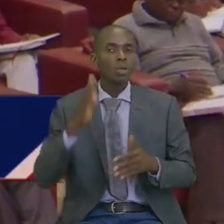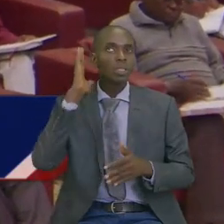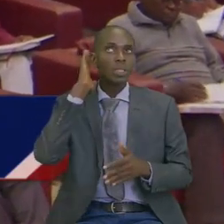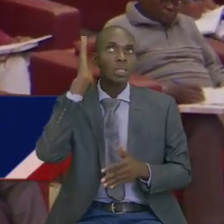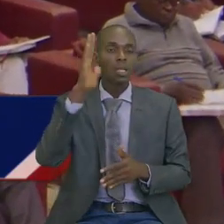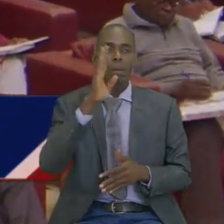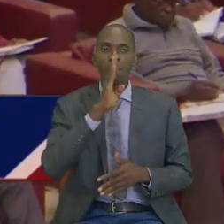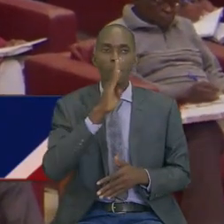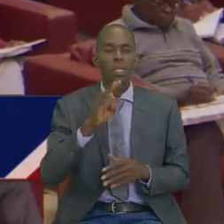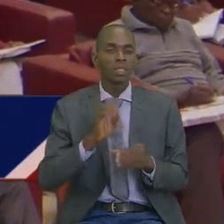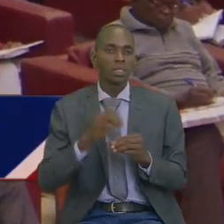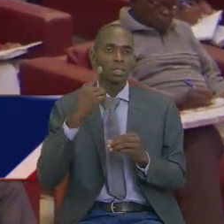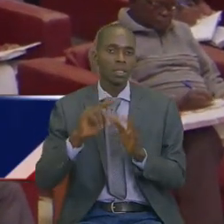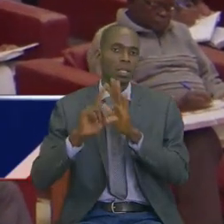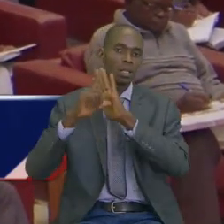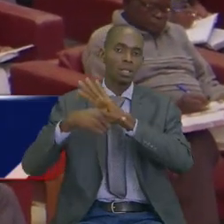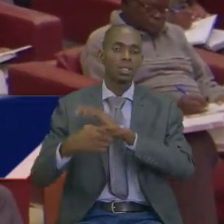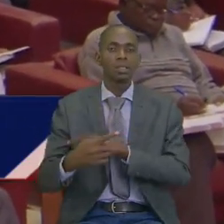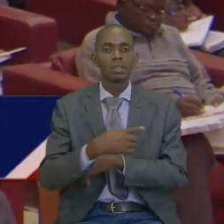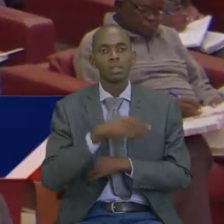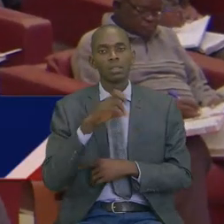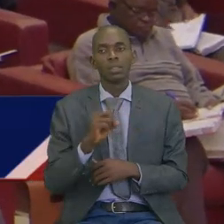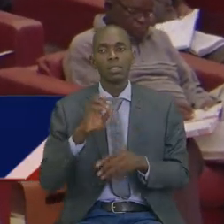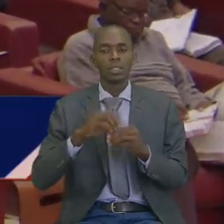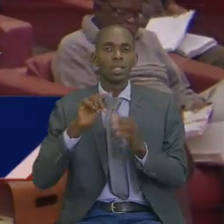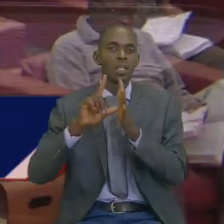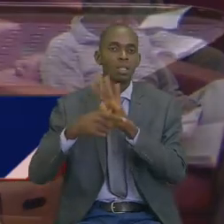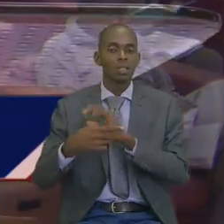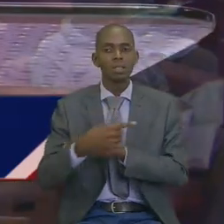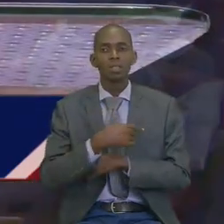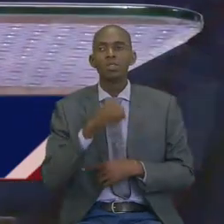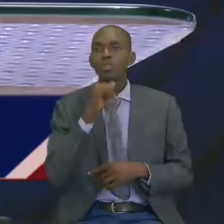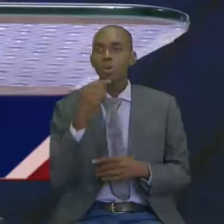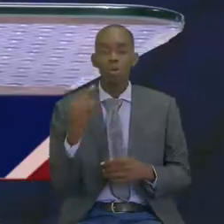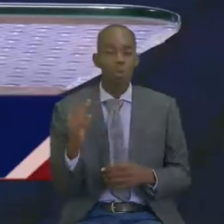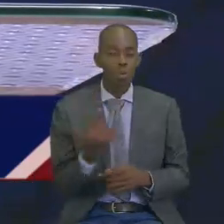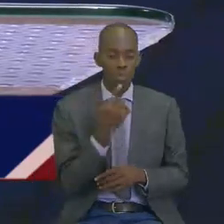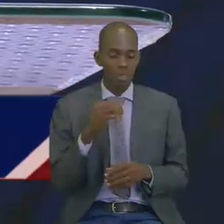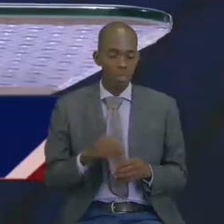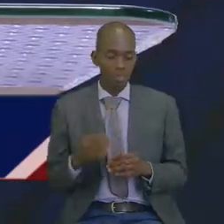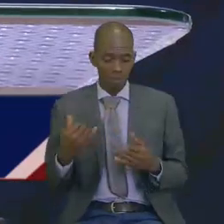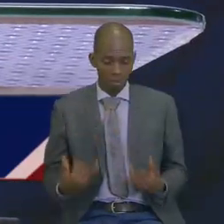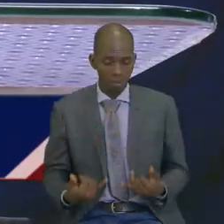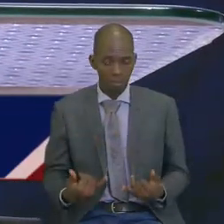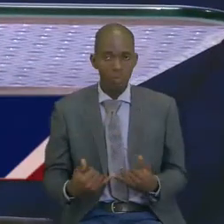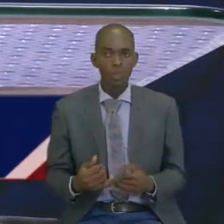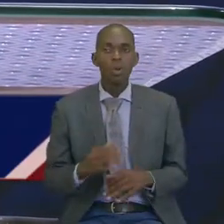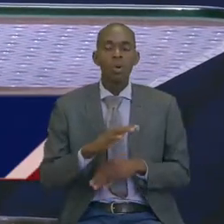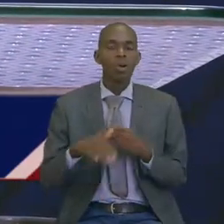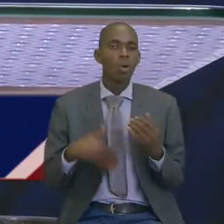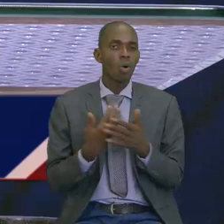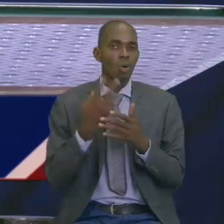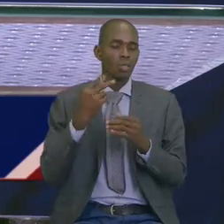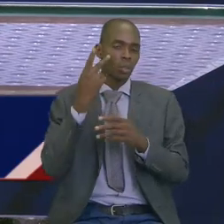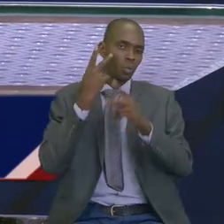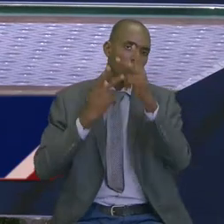the latter days. In the latter days. It's not only in his day. All the prophetic